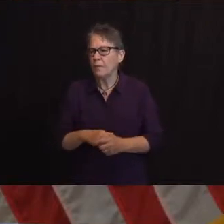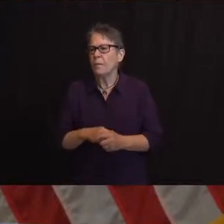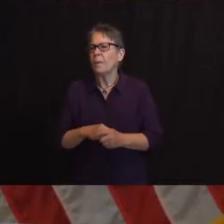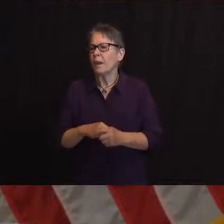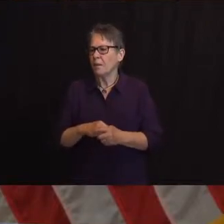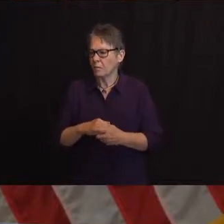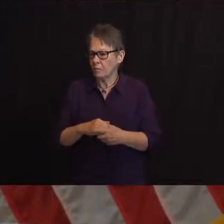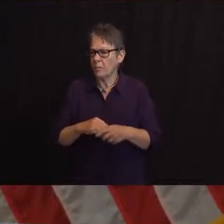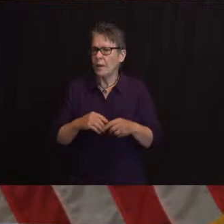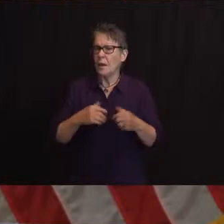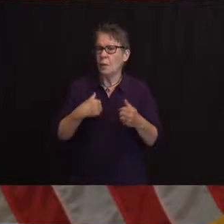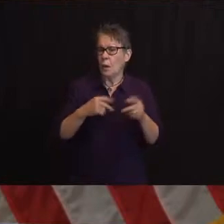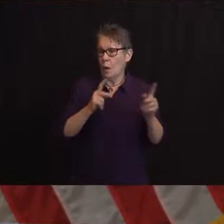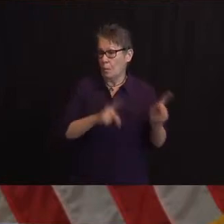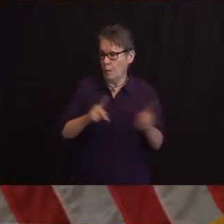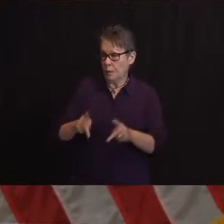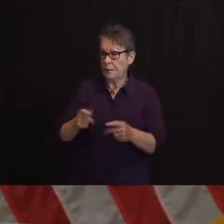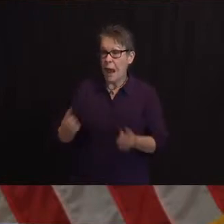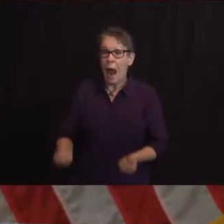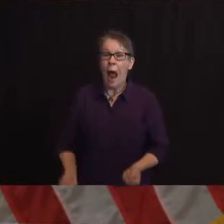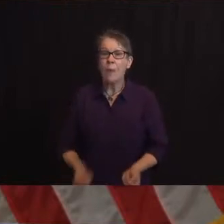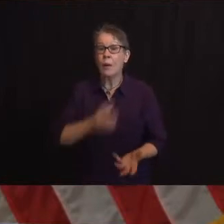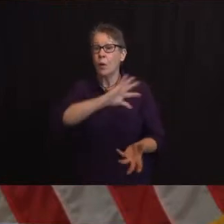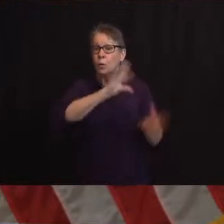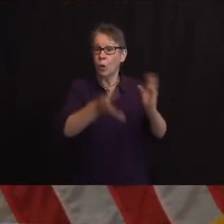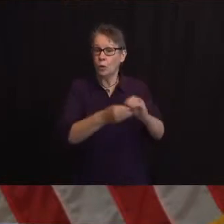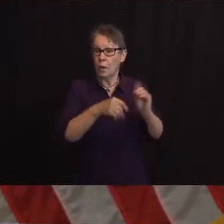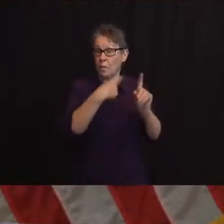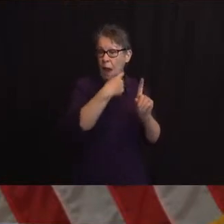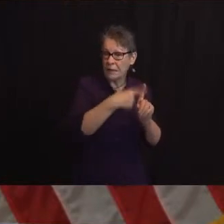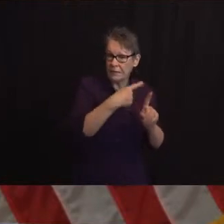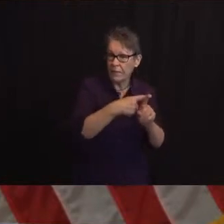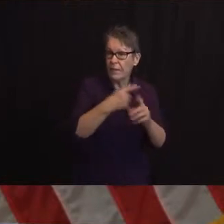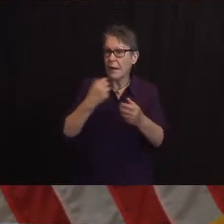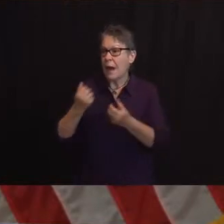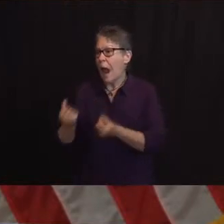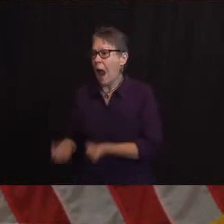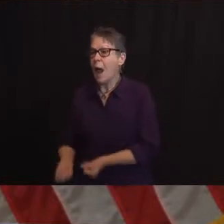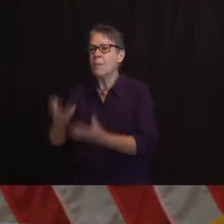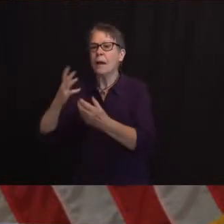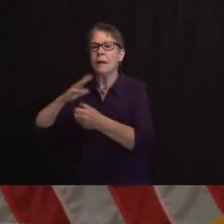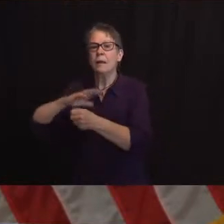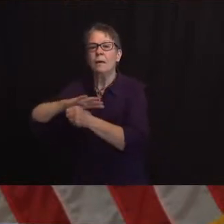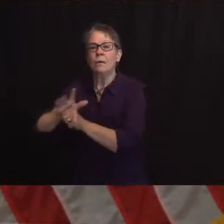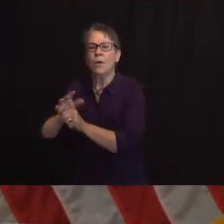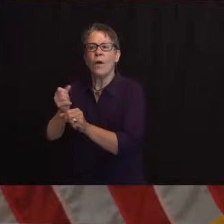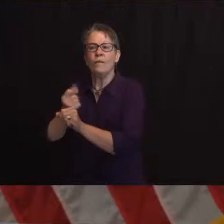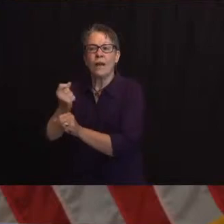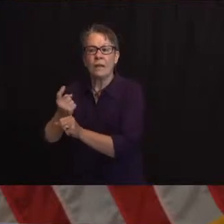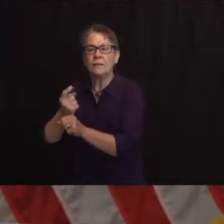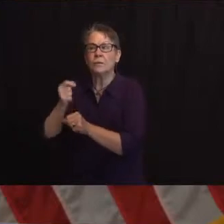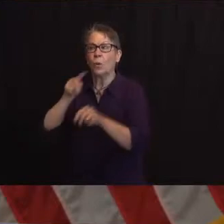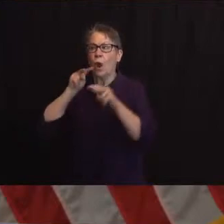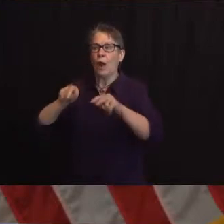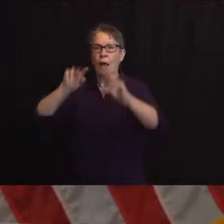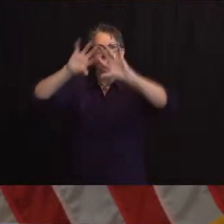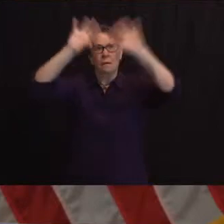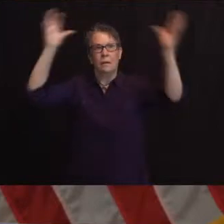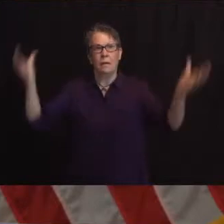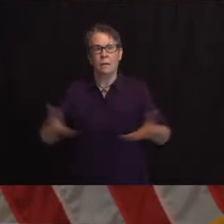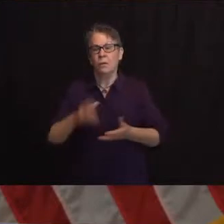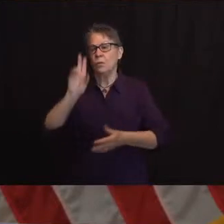seeing not only here in New Jersey but nationwide. We would encourage you also to take a look at some of the data on a national